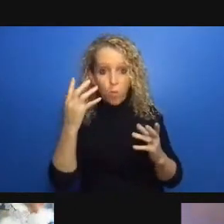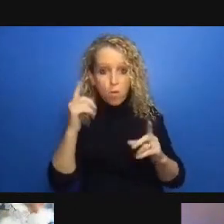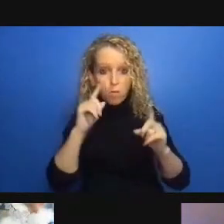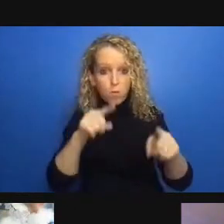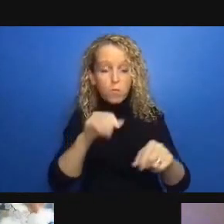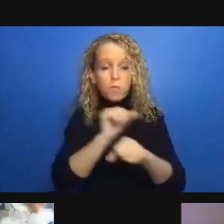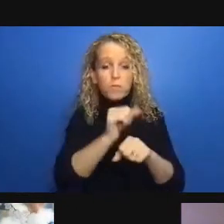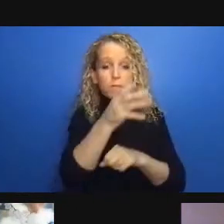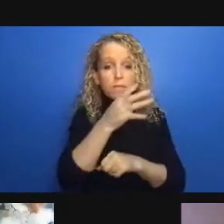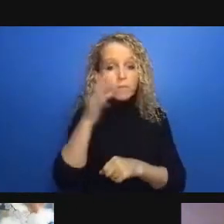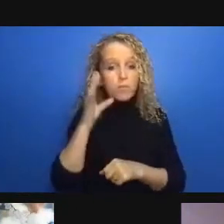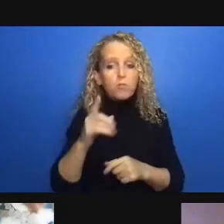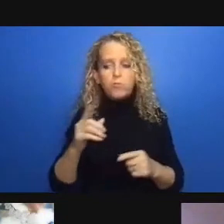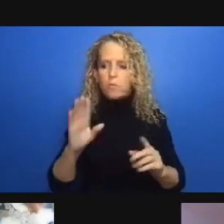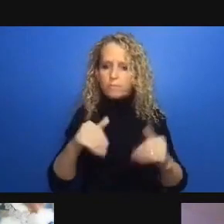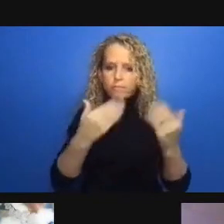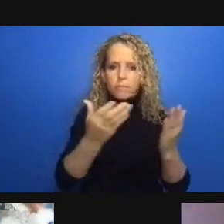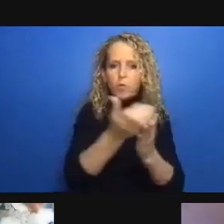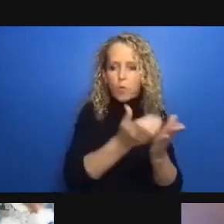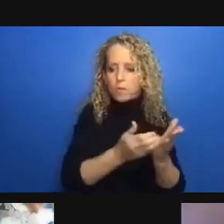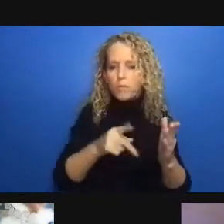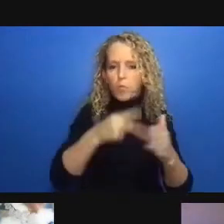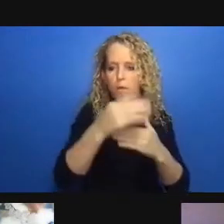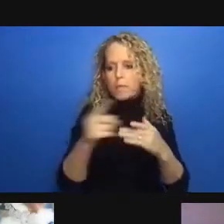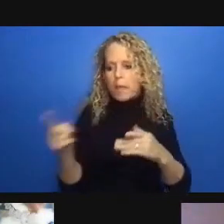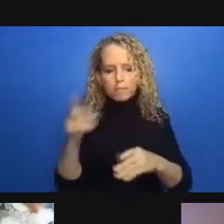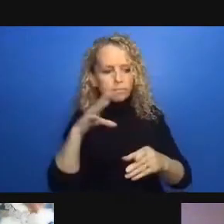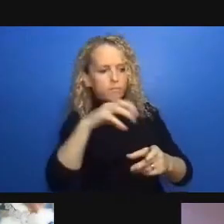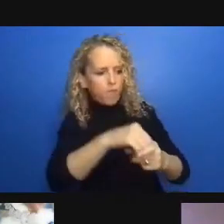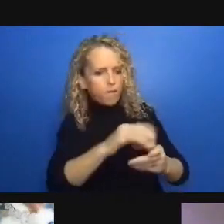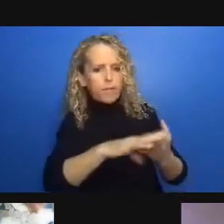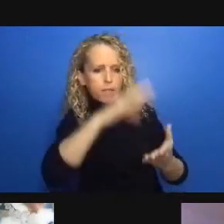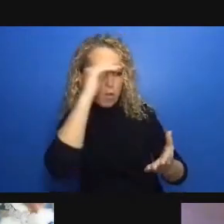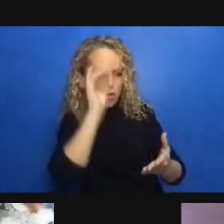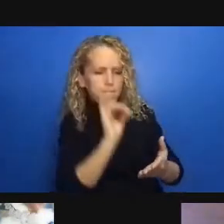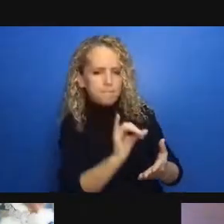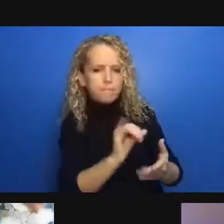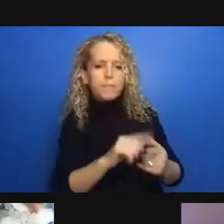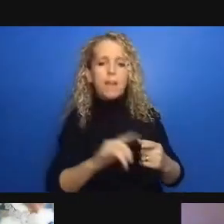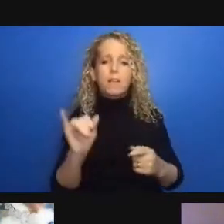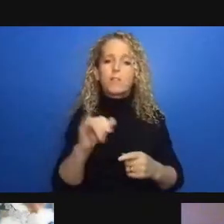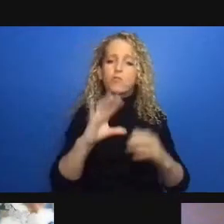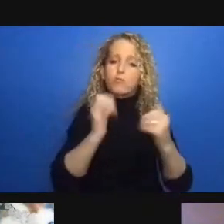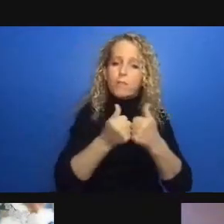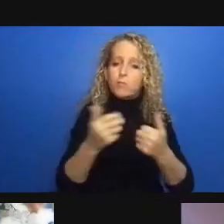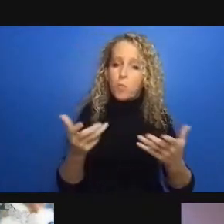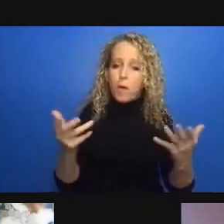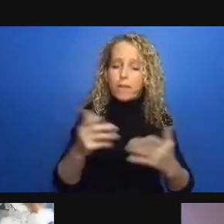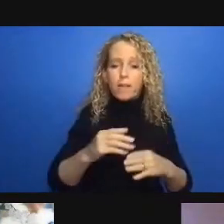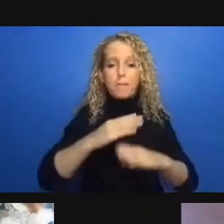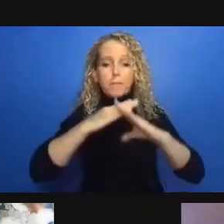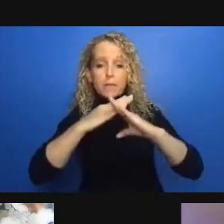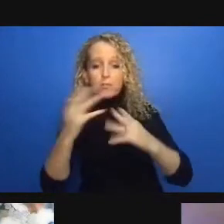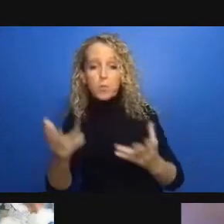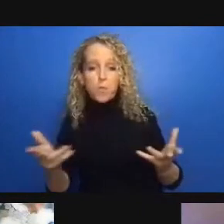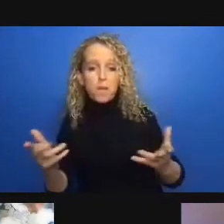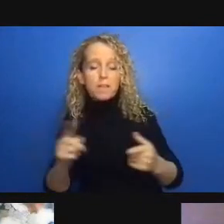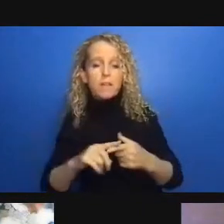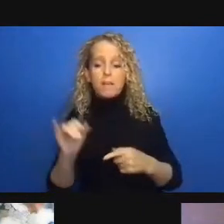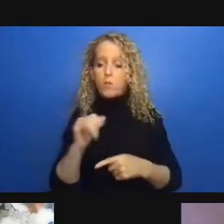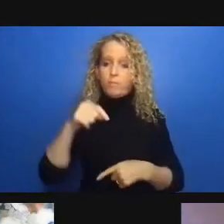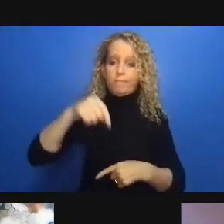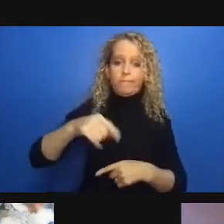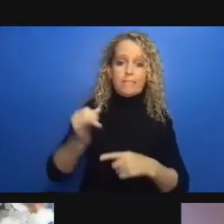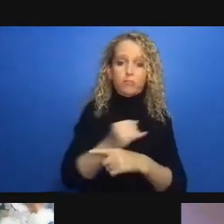work in agriculture. Figuring out what are the challenges, what are the barriers, reflecting on ourselves as an industry and saying, you know,